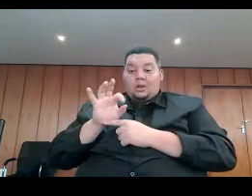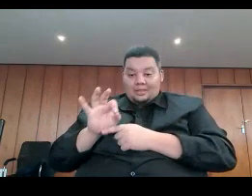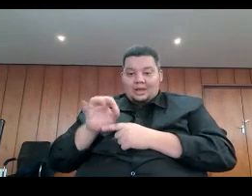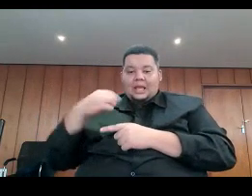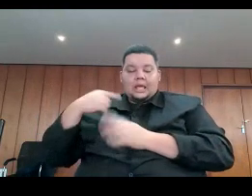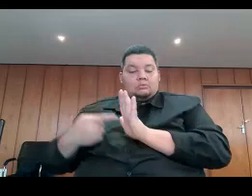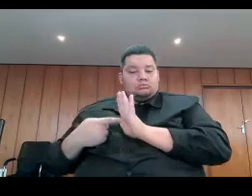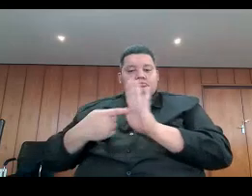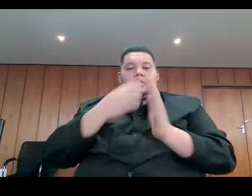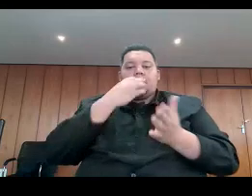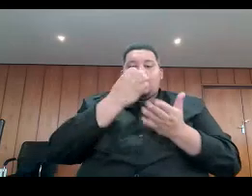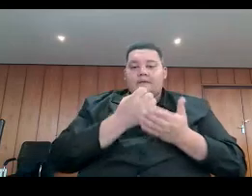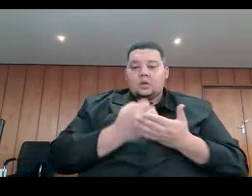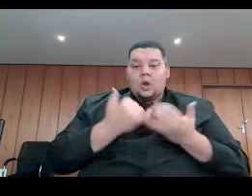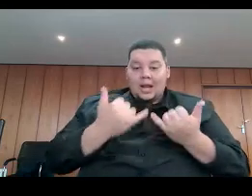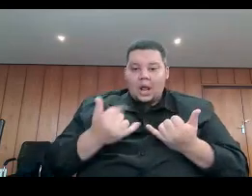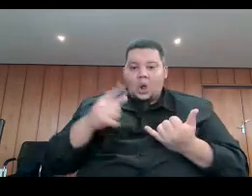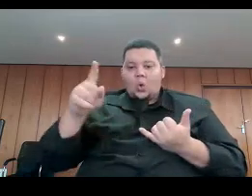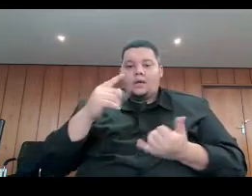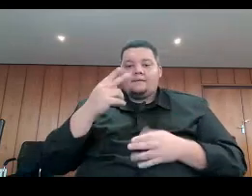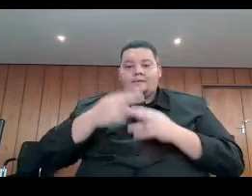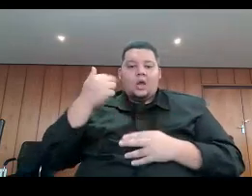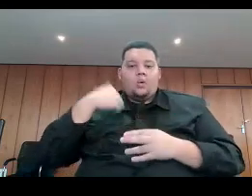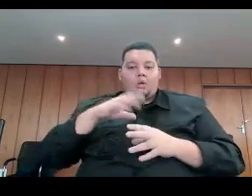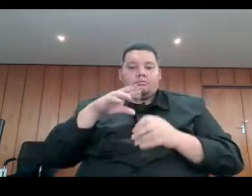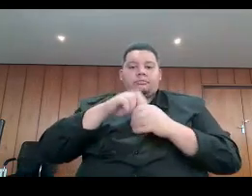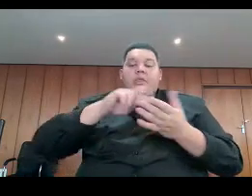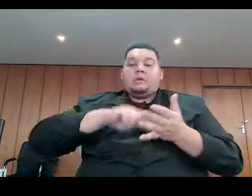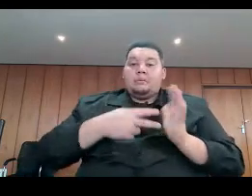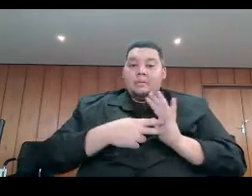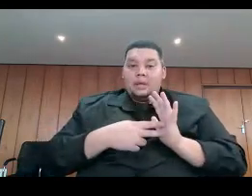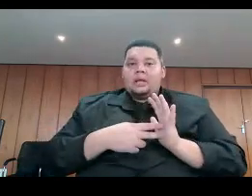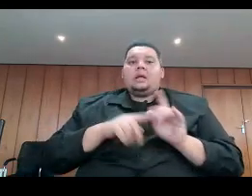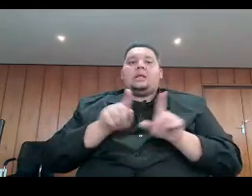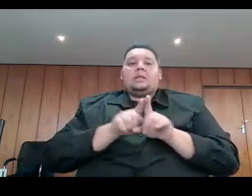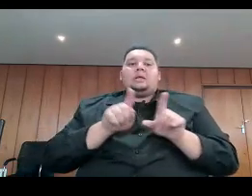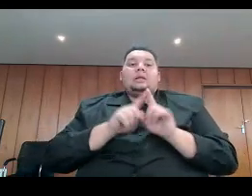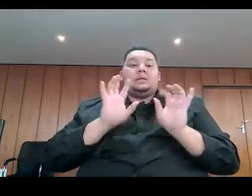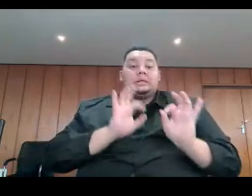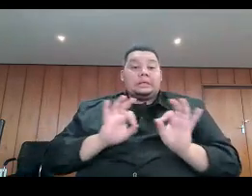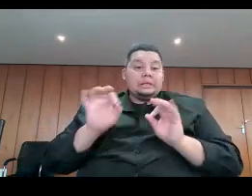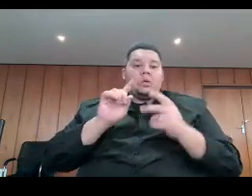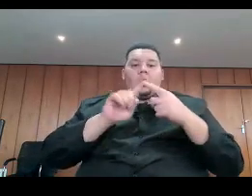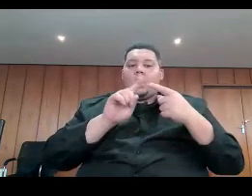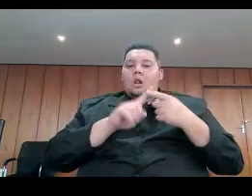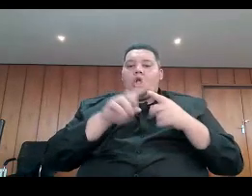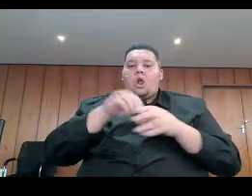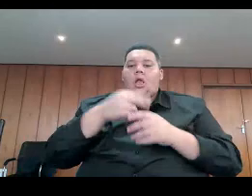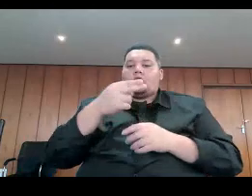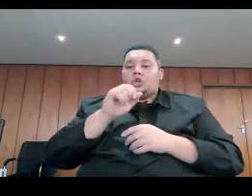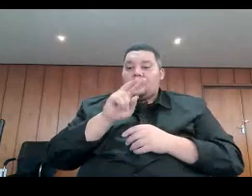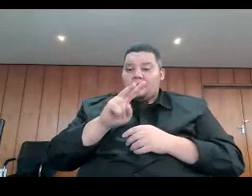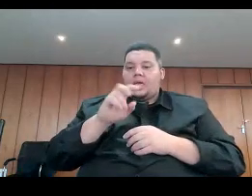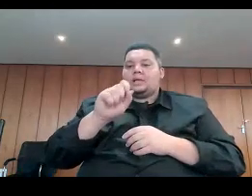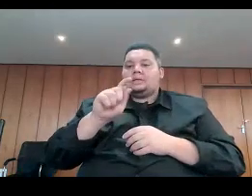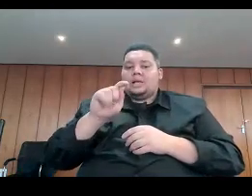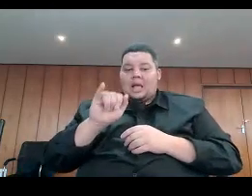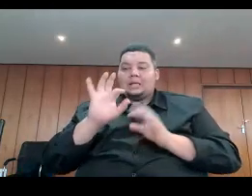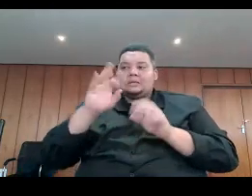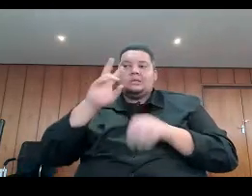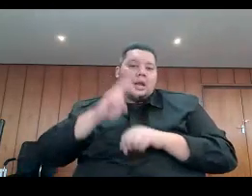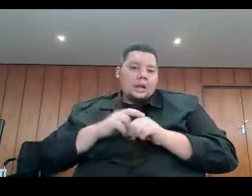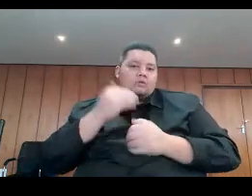with the evidence, because now finally he wanted to get into the plan, the National Strategic Plan. That's only the one on HIV, STIs, and TB, right? That